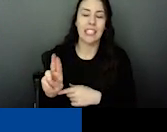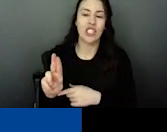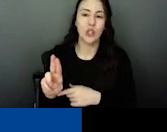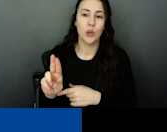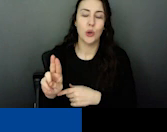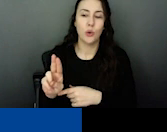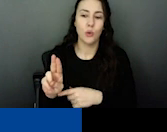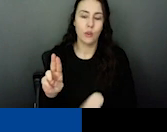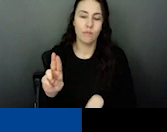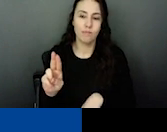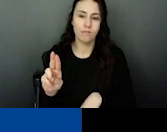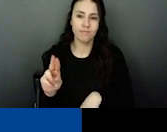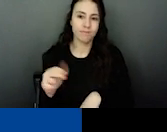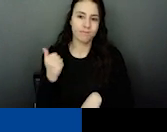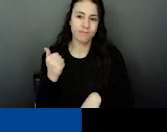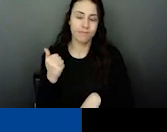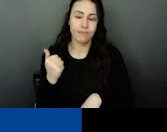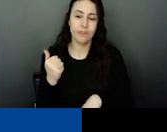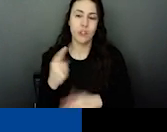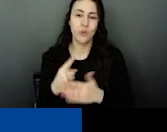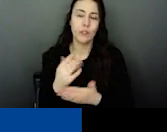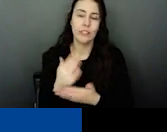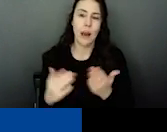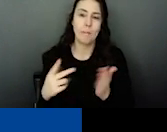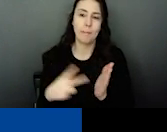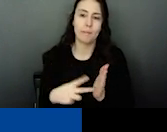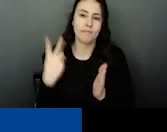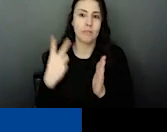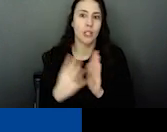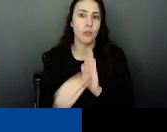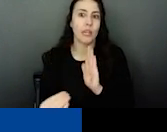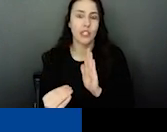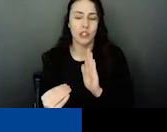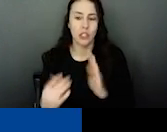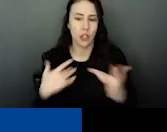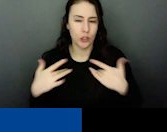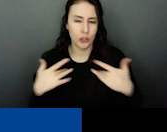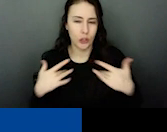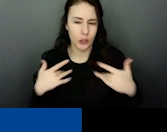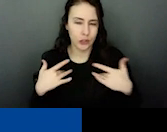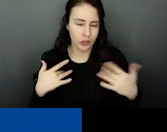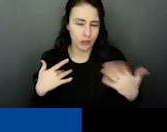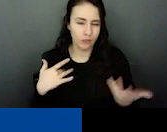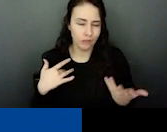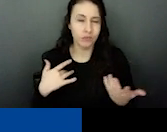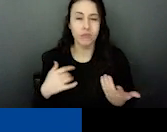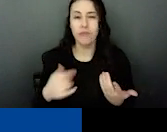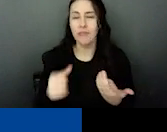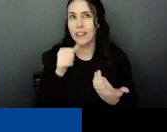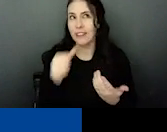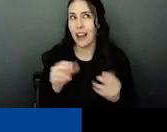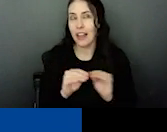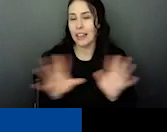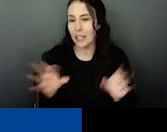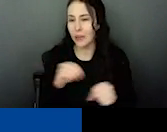duplication concerns, and not quite sure how to resolve that because it's not clear, some would say, in the legislative language. So in